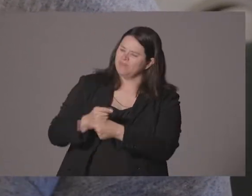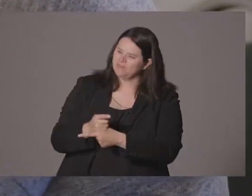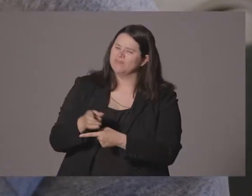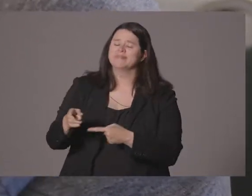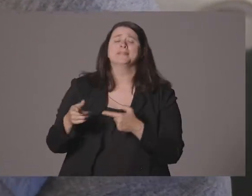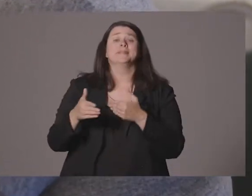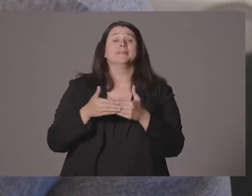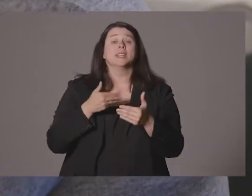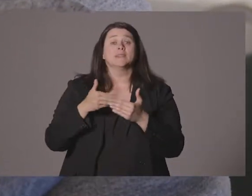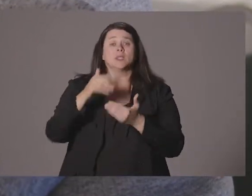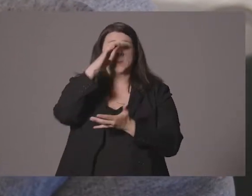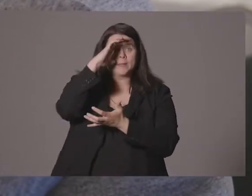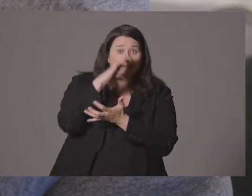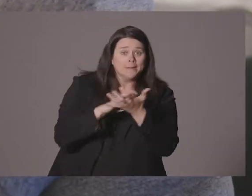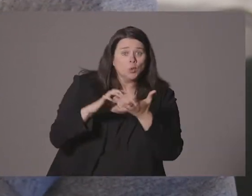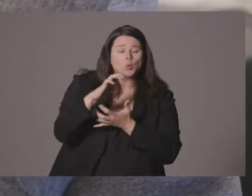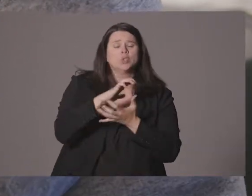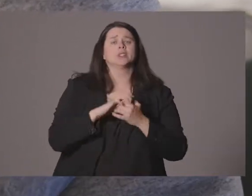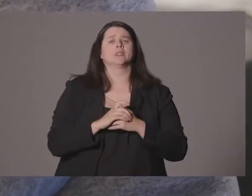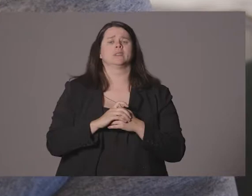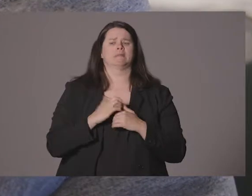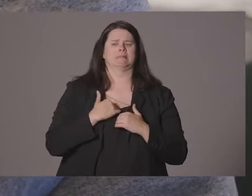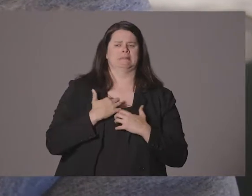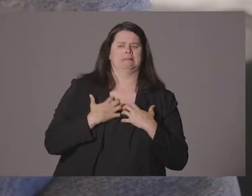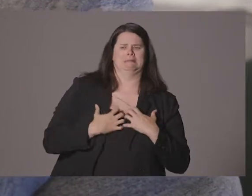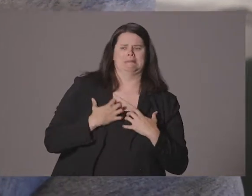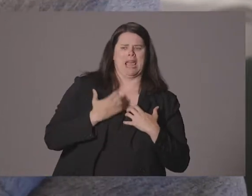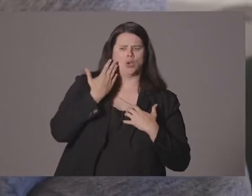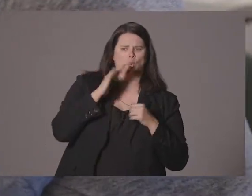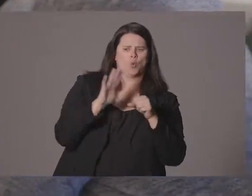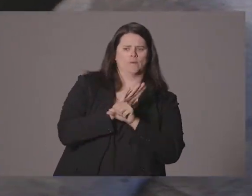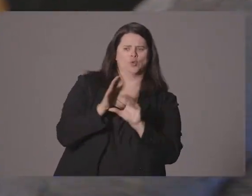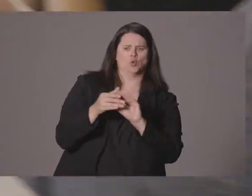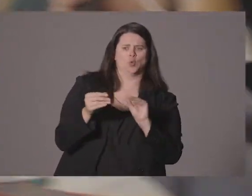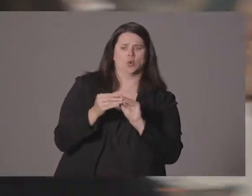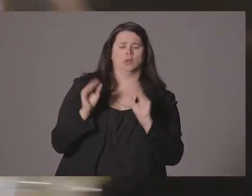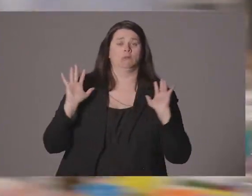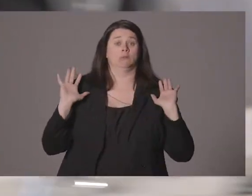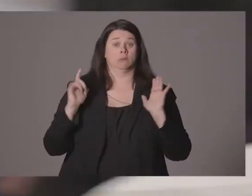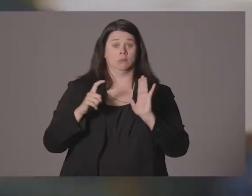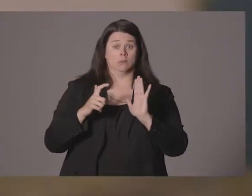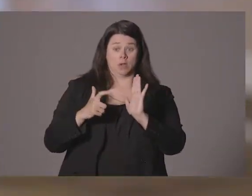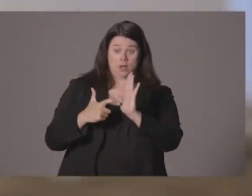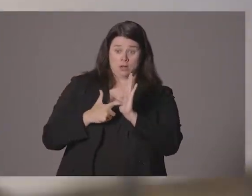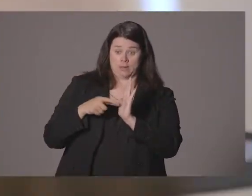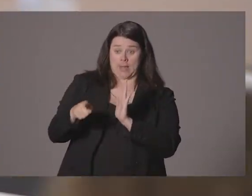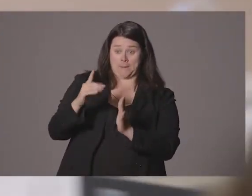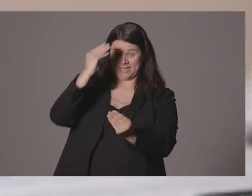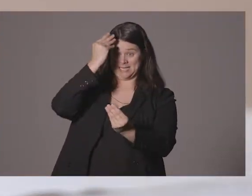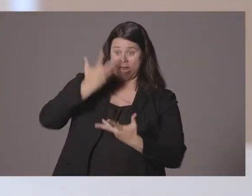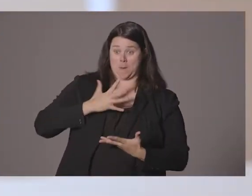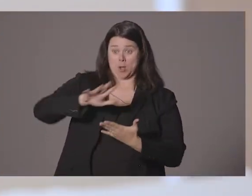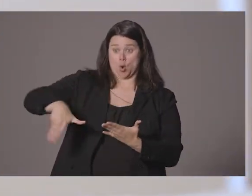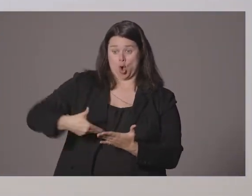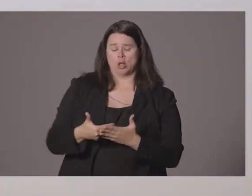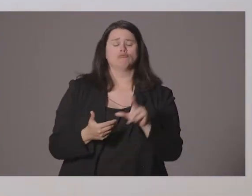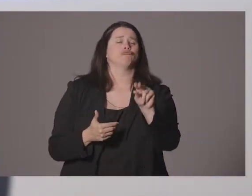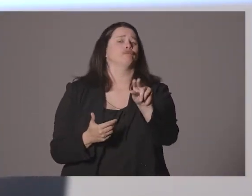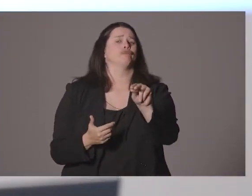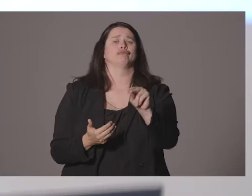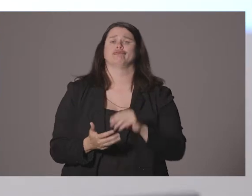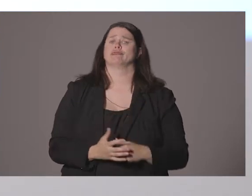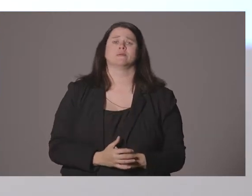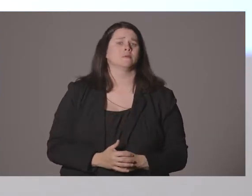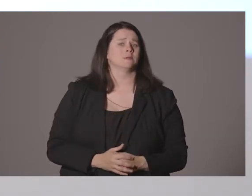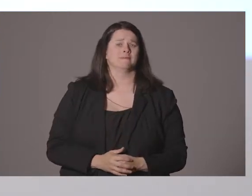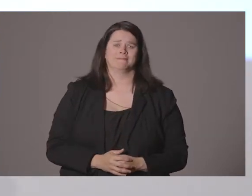and nobody owes you actually any of that. Right, that even though confusion or not knowing can be really uncomfortable,